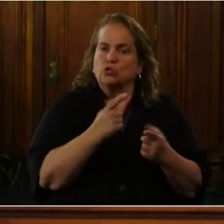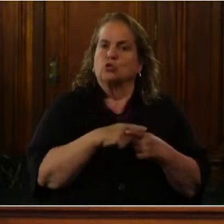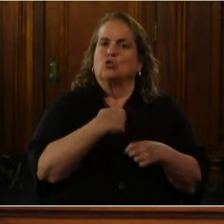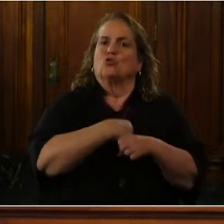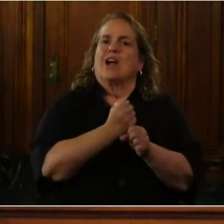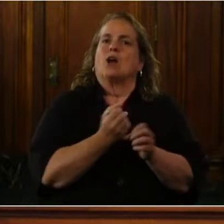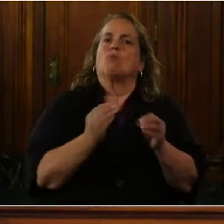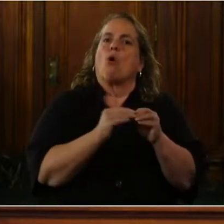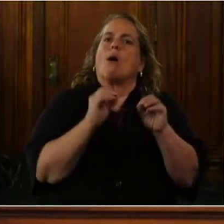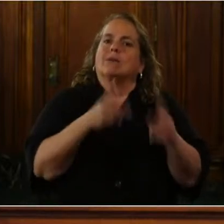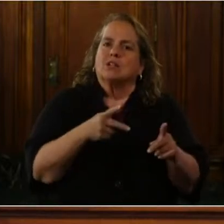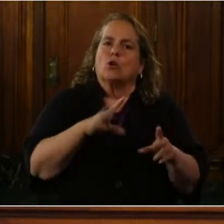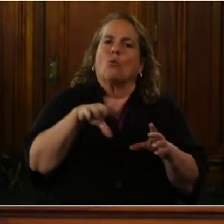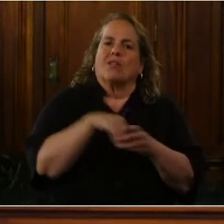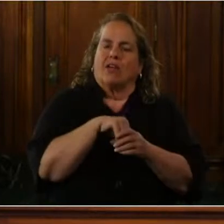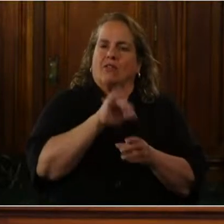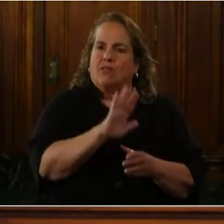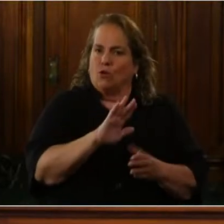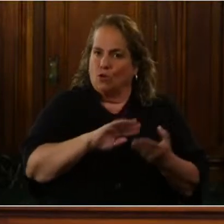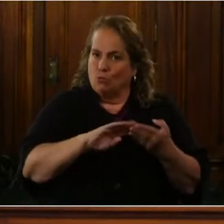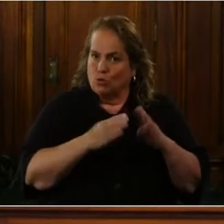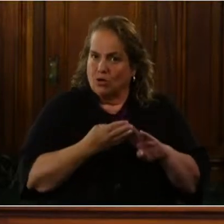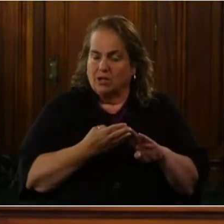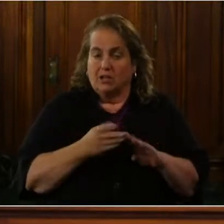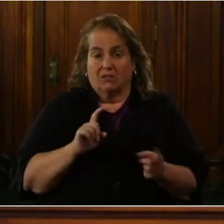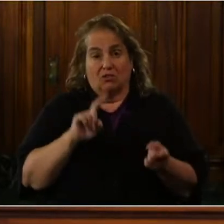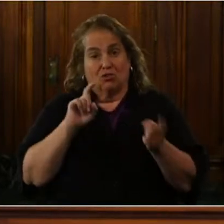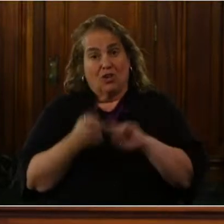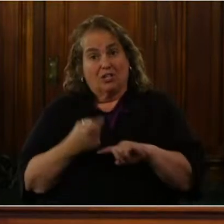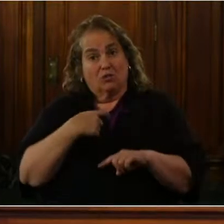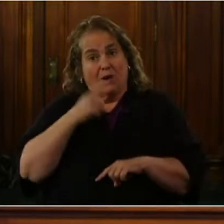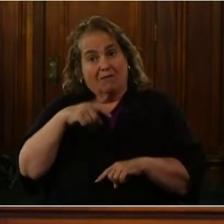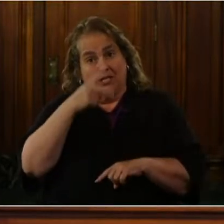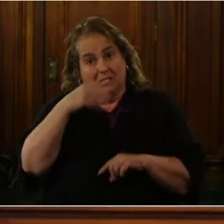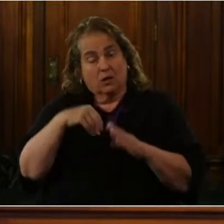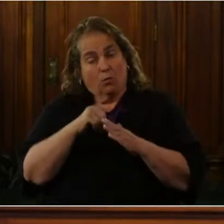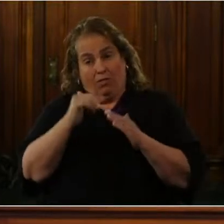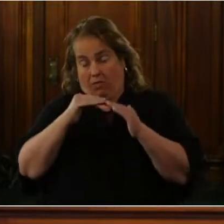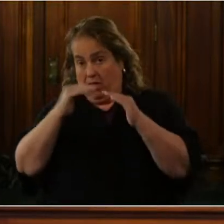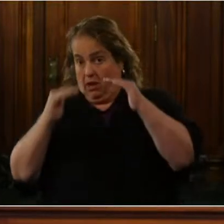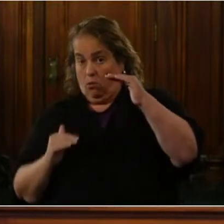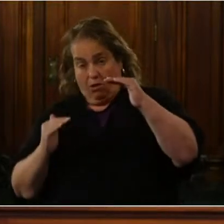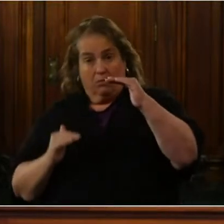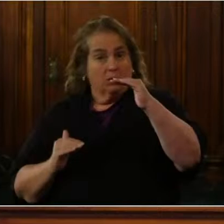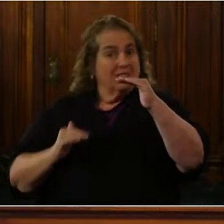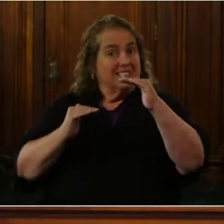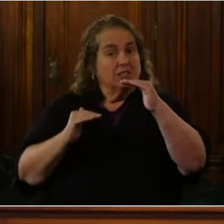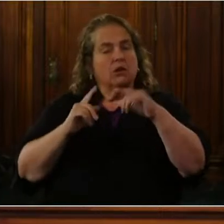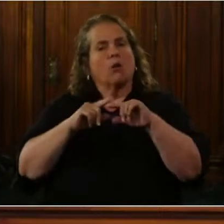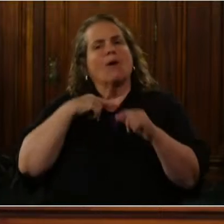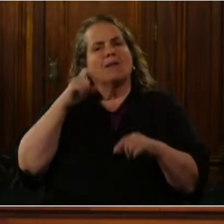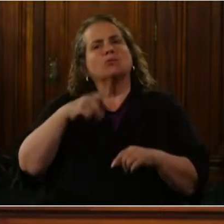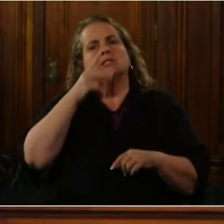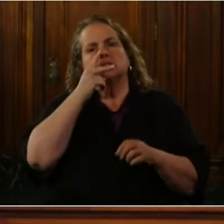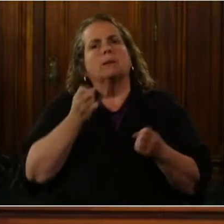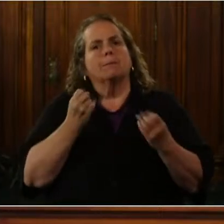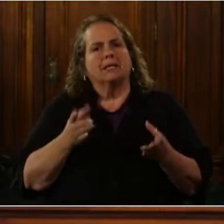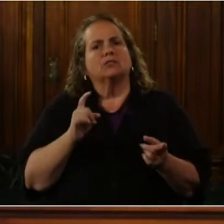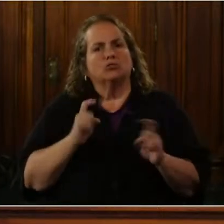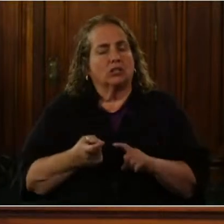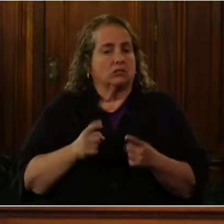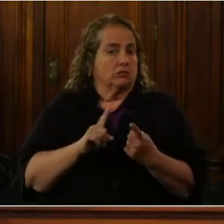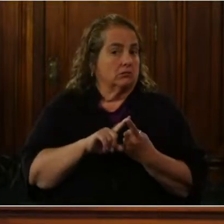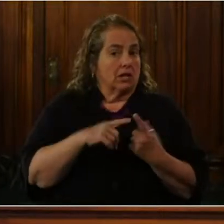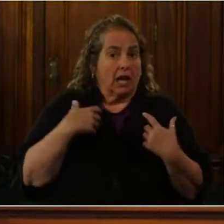Now, the changes that we've got to see in inequality are many, but they certainly include health